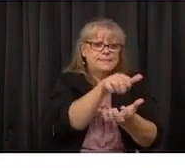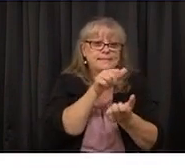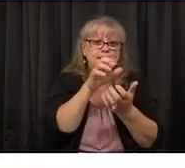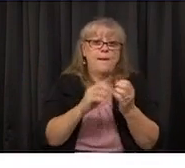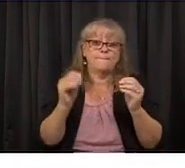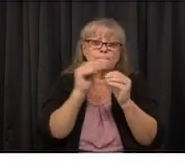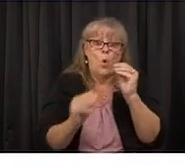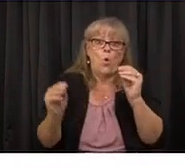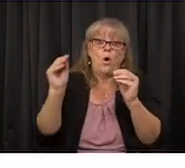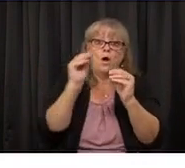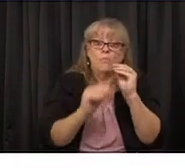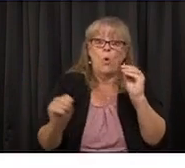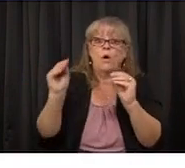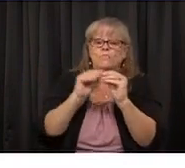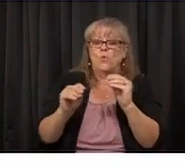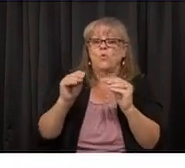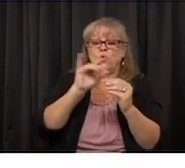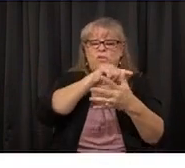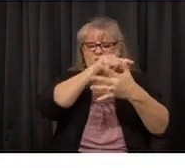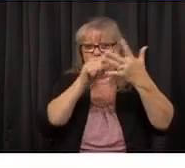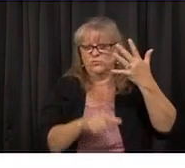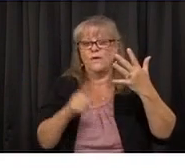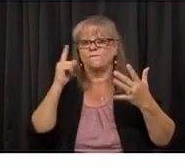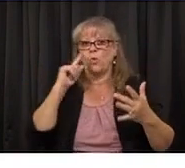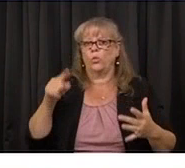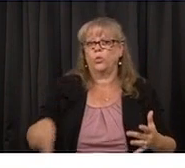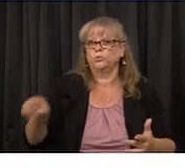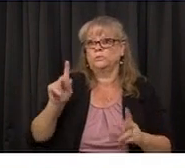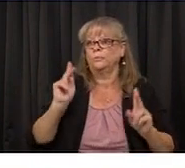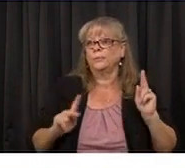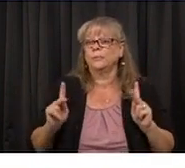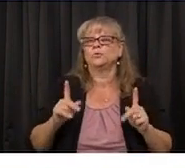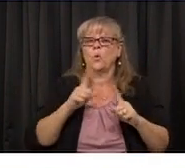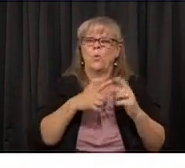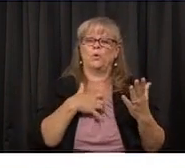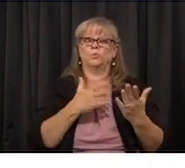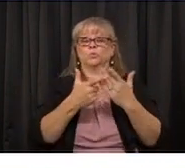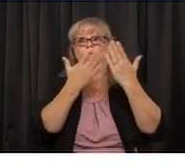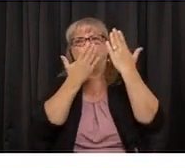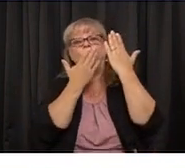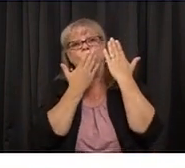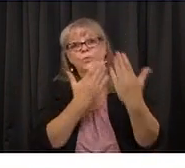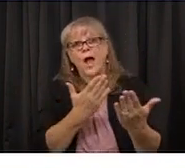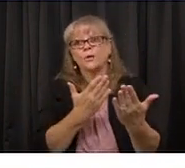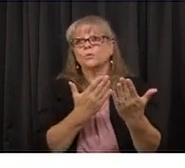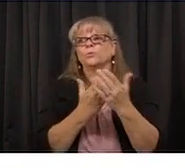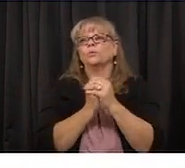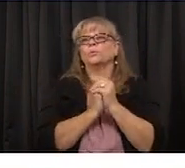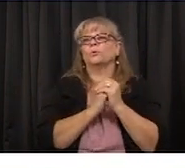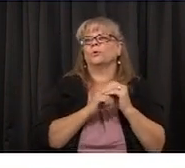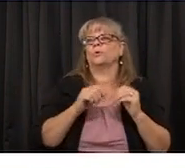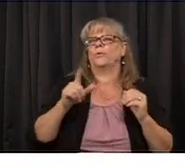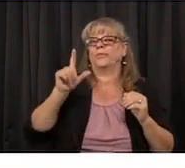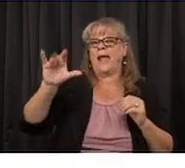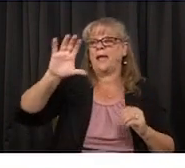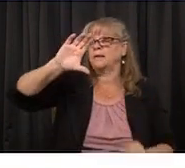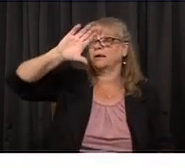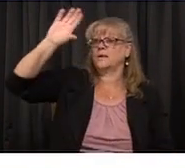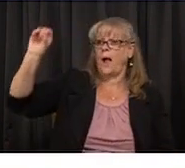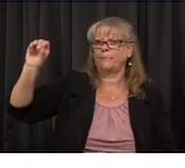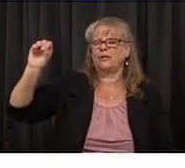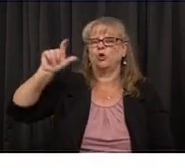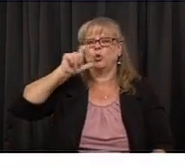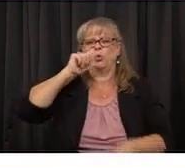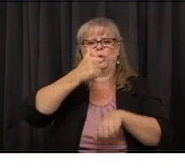thank Noel Ginsberg, the founder and chairman of Intertech Plastics and founder and CEO of CareerWise Colorado, who really